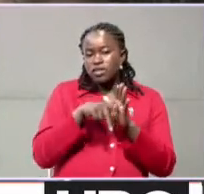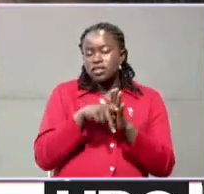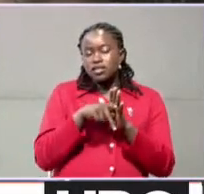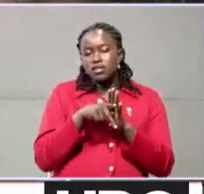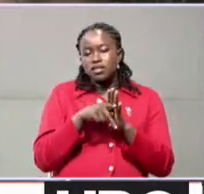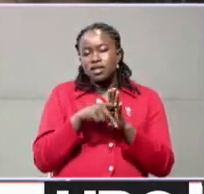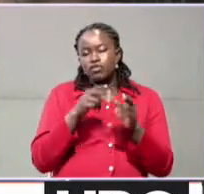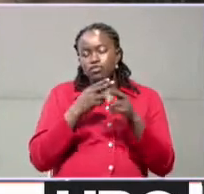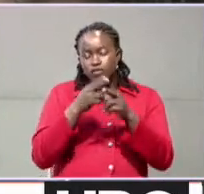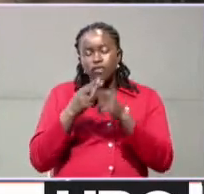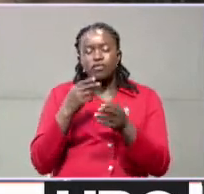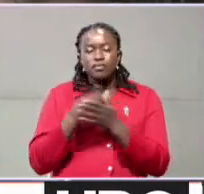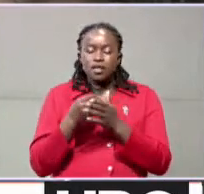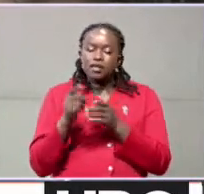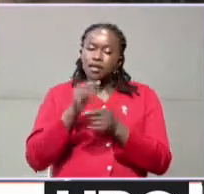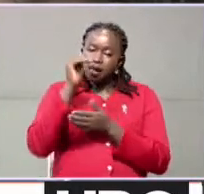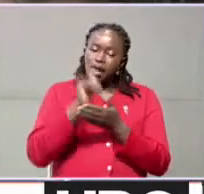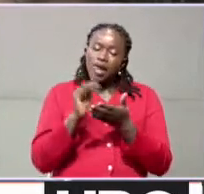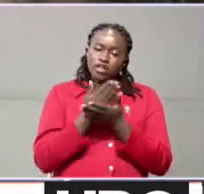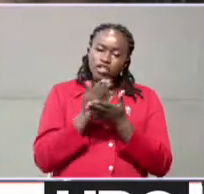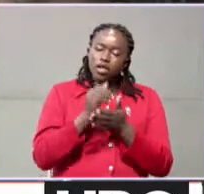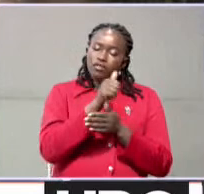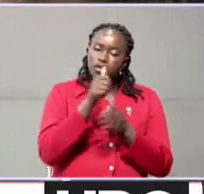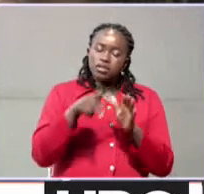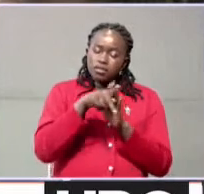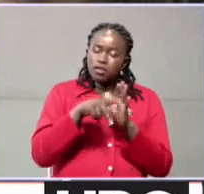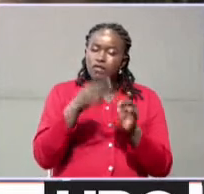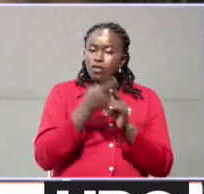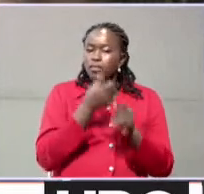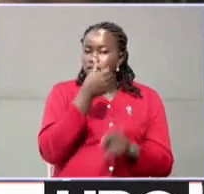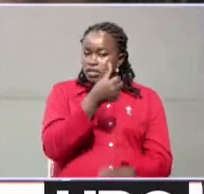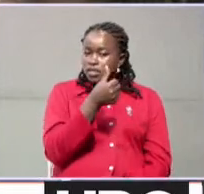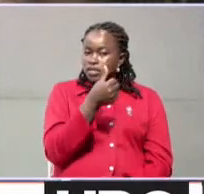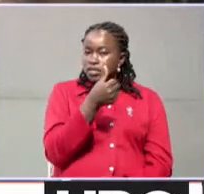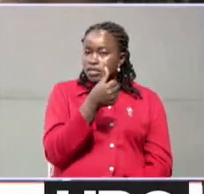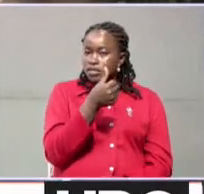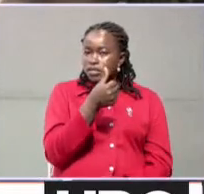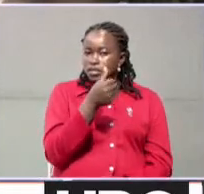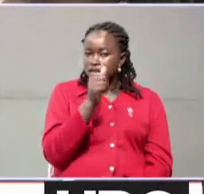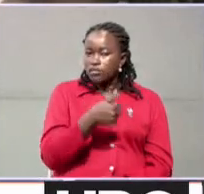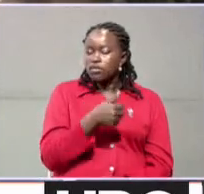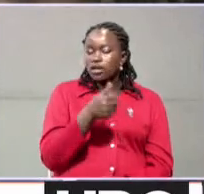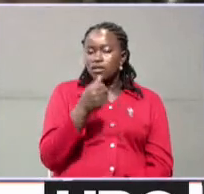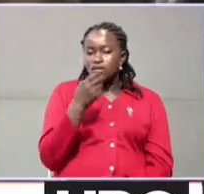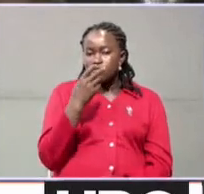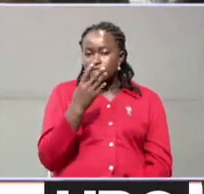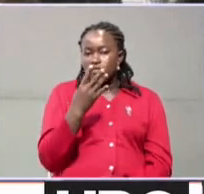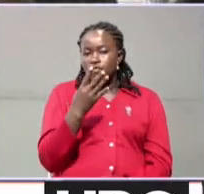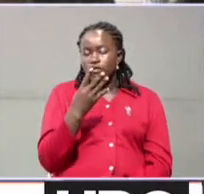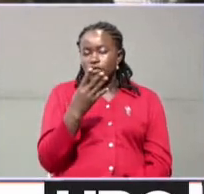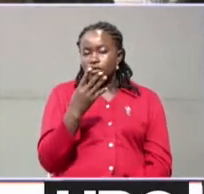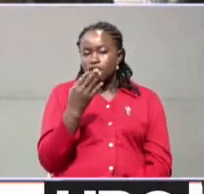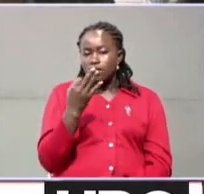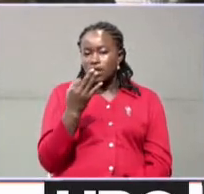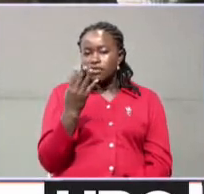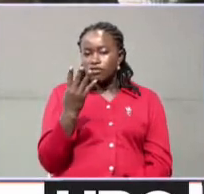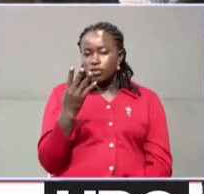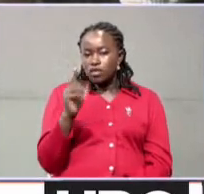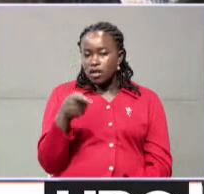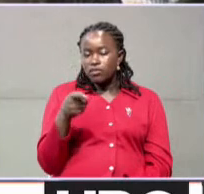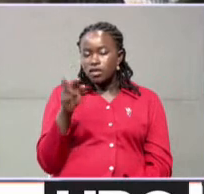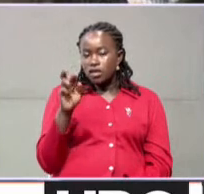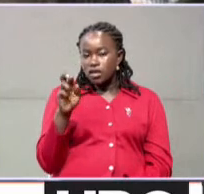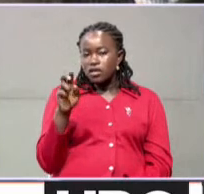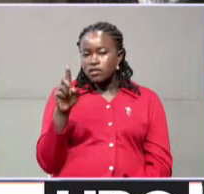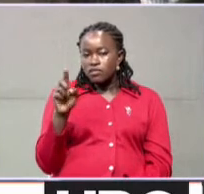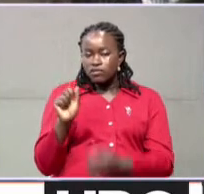hence reducing the sale of each paris from six thousand four hundred and thirty four thousand eight hundred and